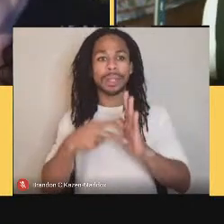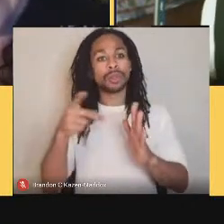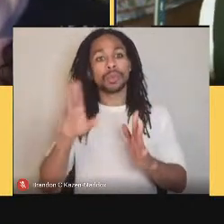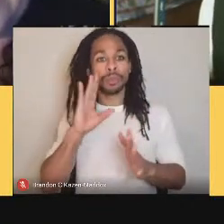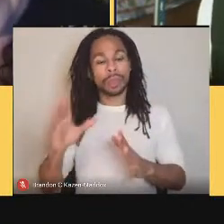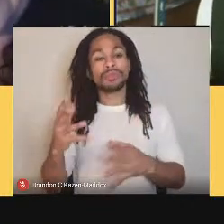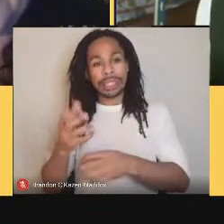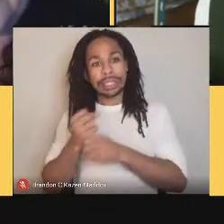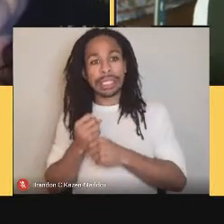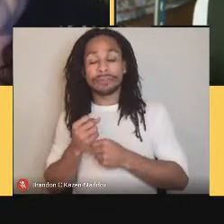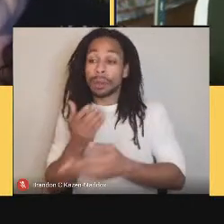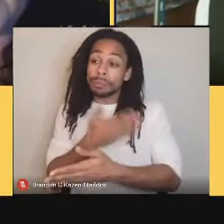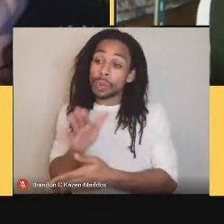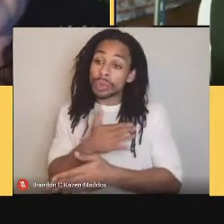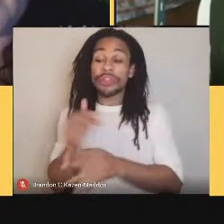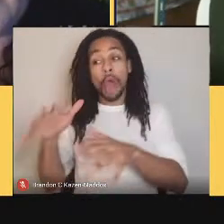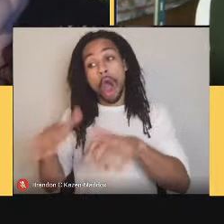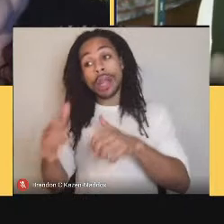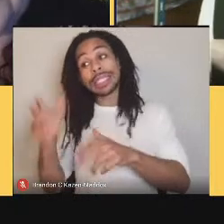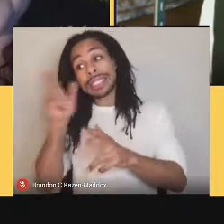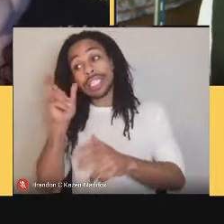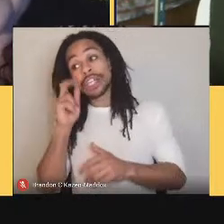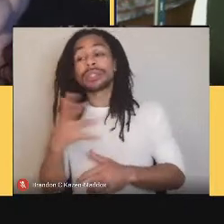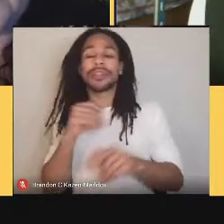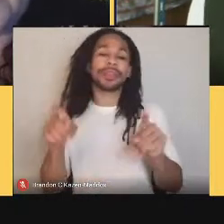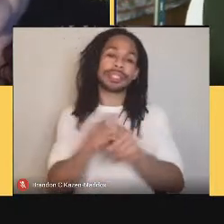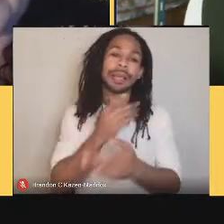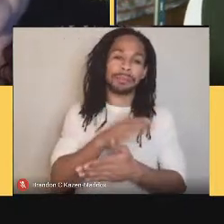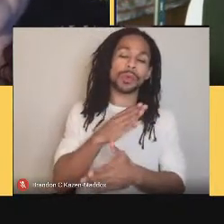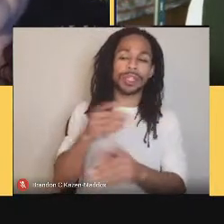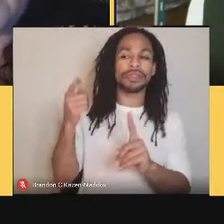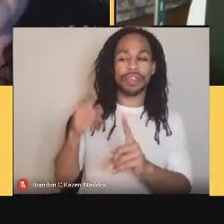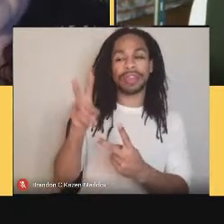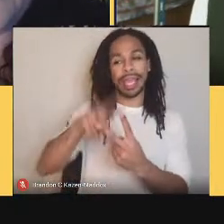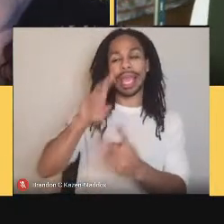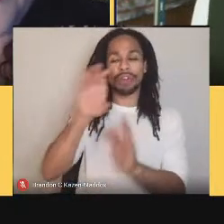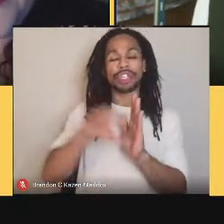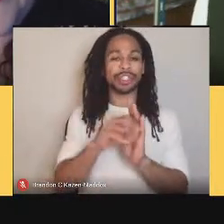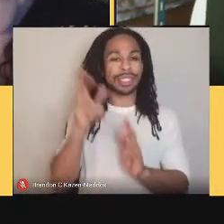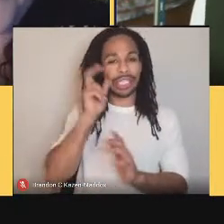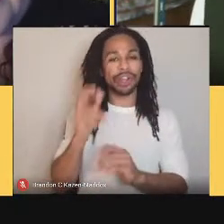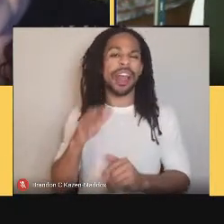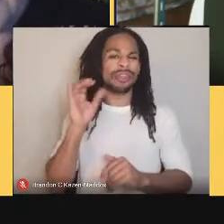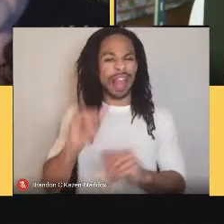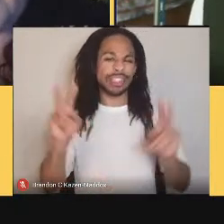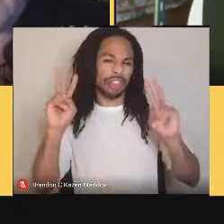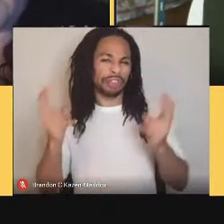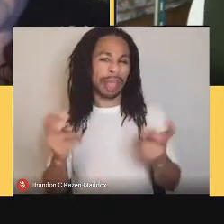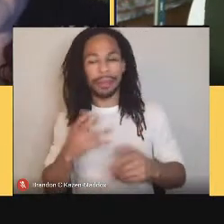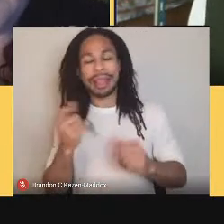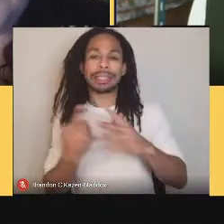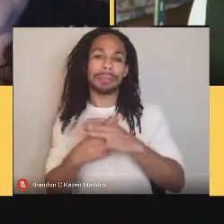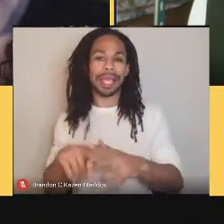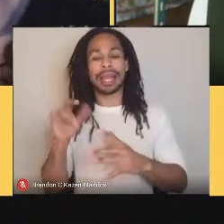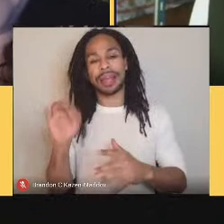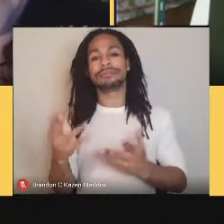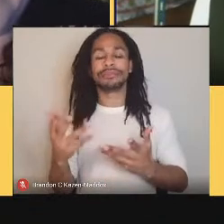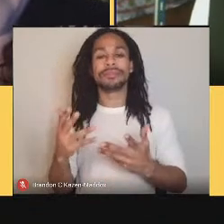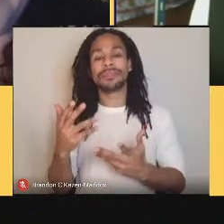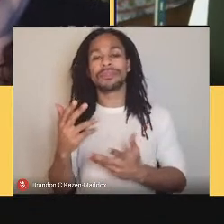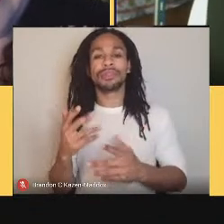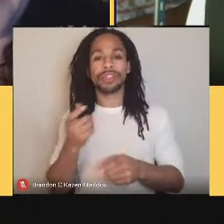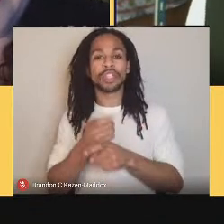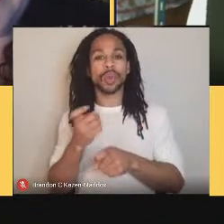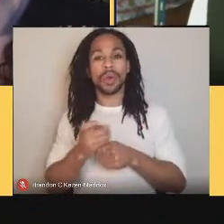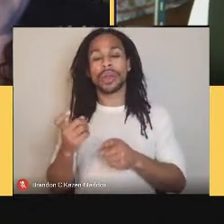the audience is hearing is also the same music that they're hearing. Perfect examples with the theme. And that's the beginning of every joke of the beginning is like, do you hear that? Oh, I don't hear